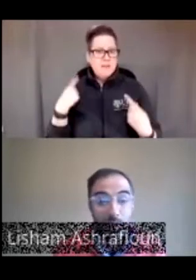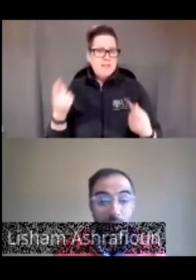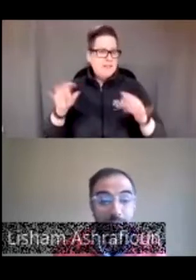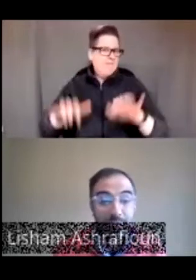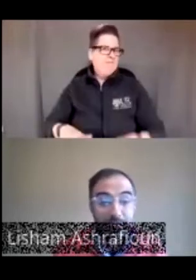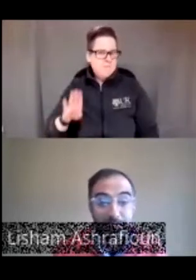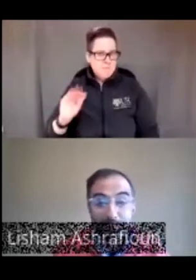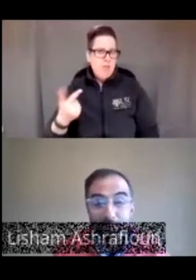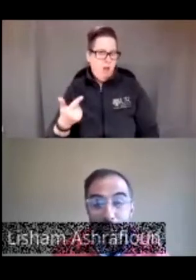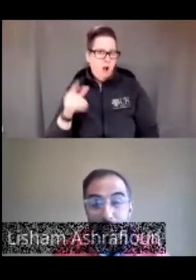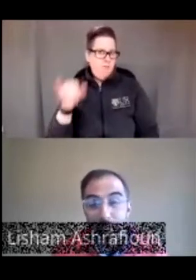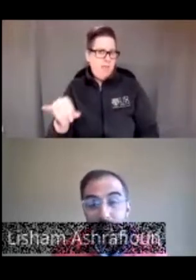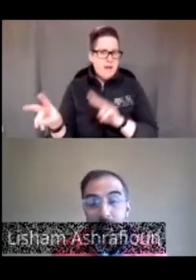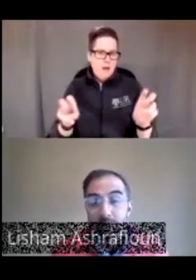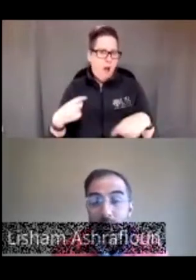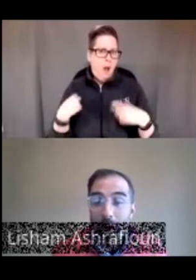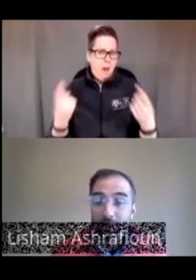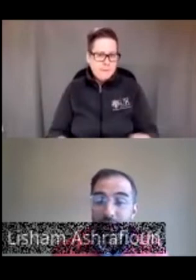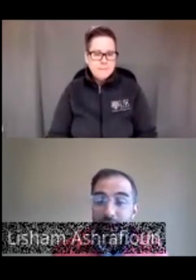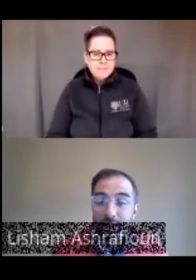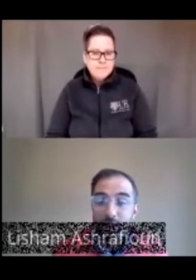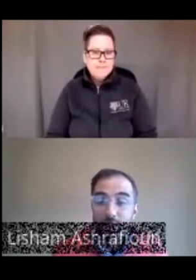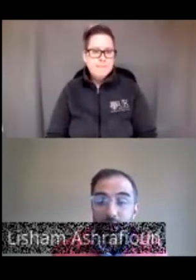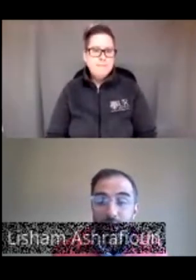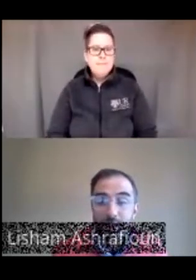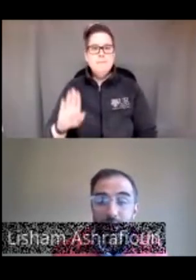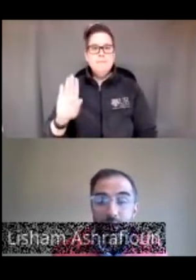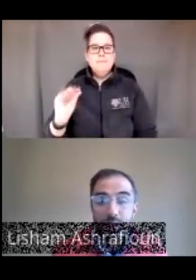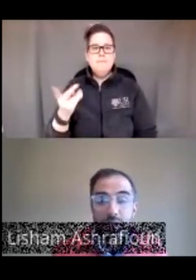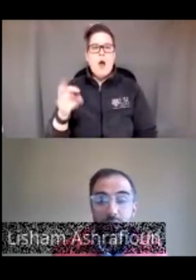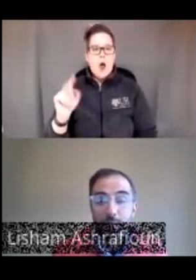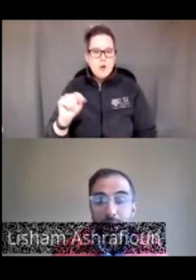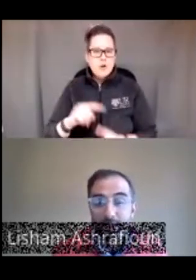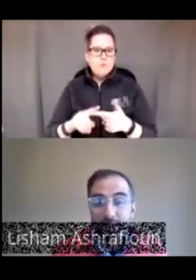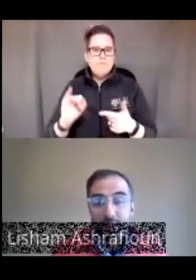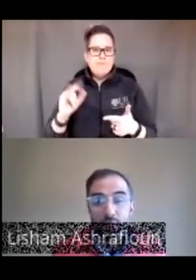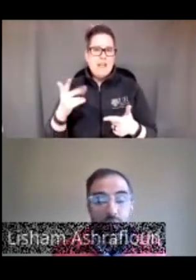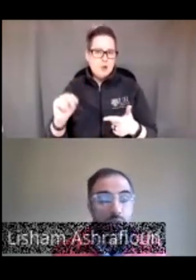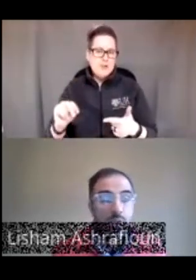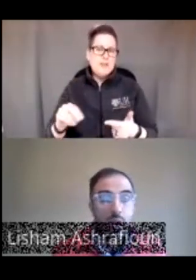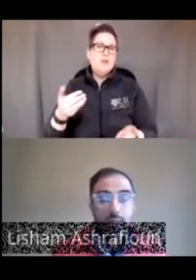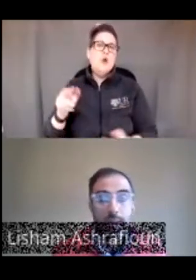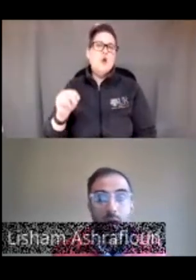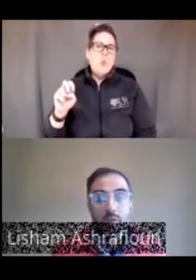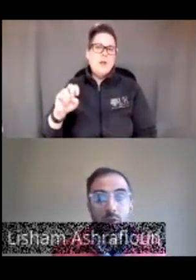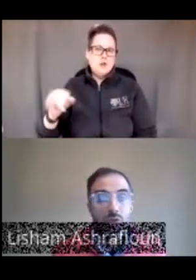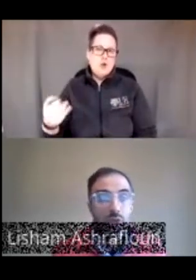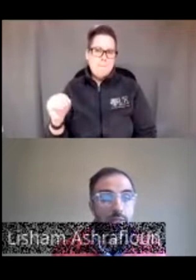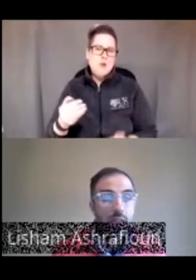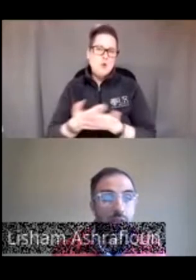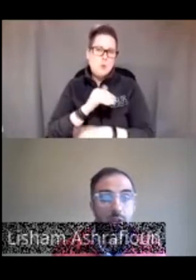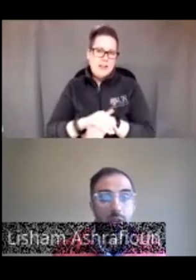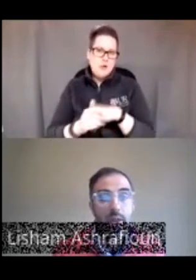while as well. So Bonnert and Ilgen in a New England Journal of Medicine editorial talked about